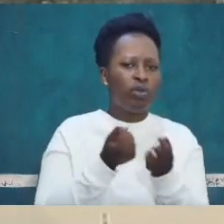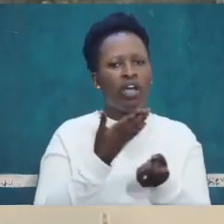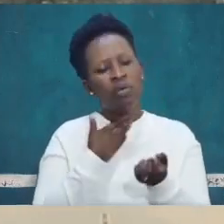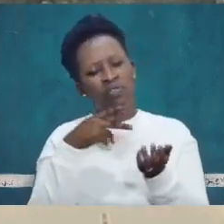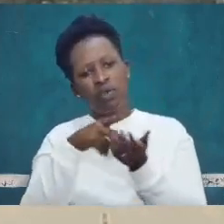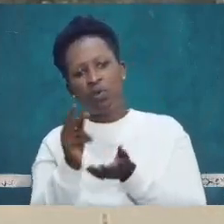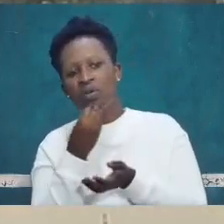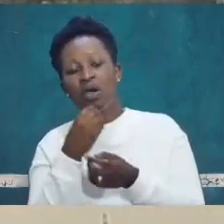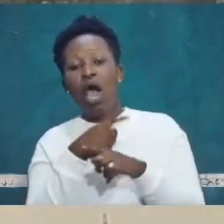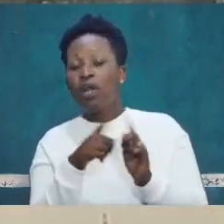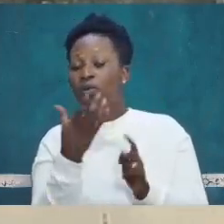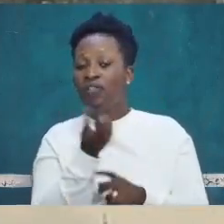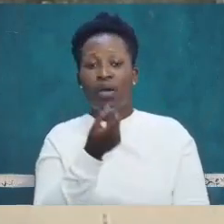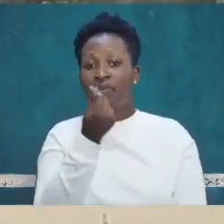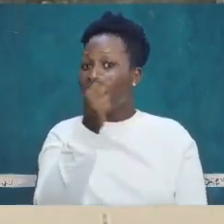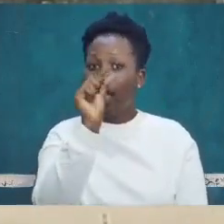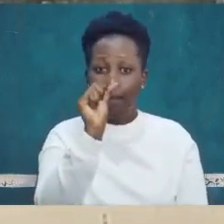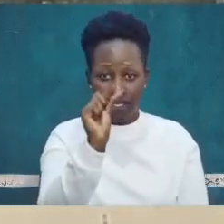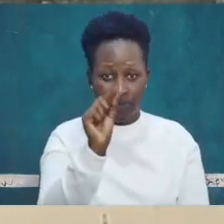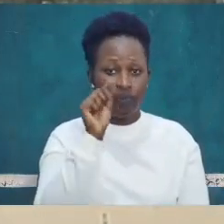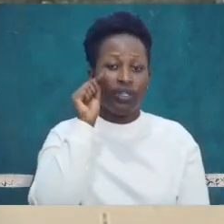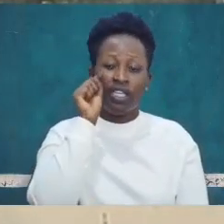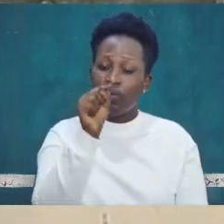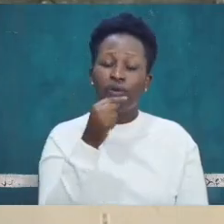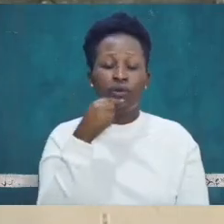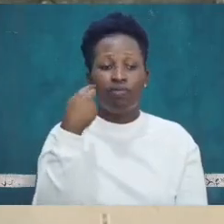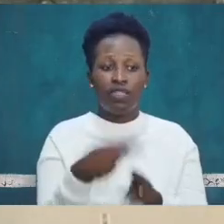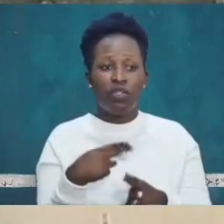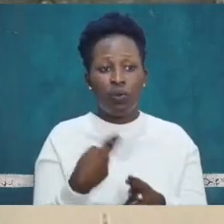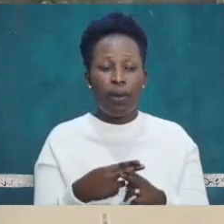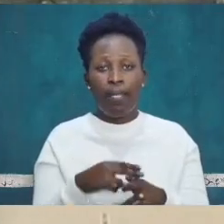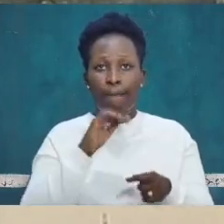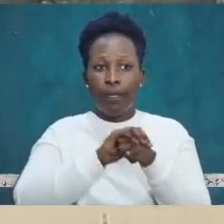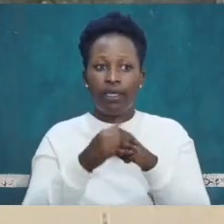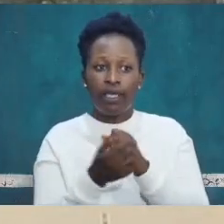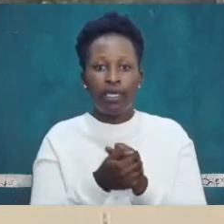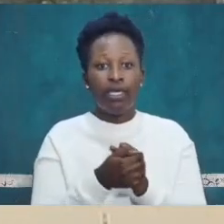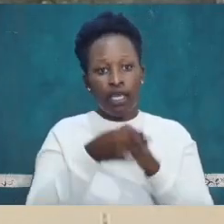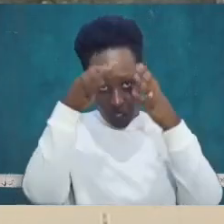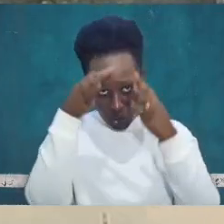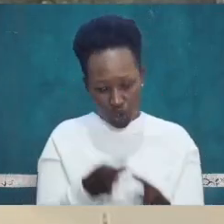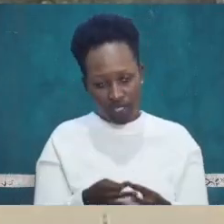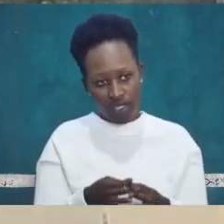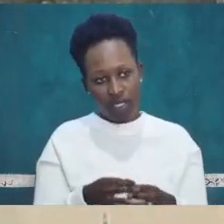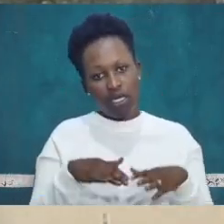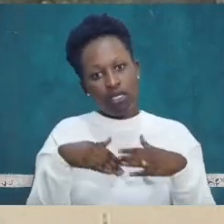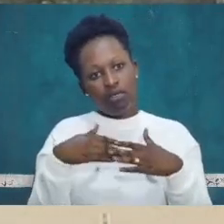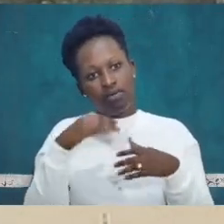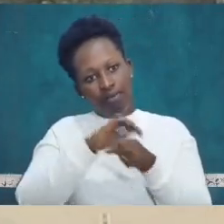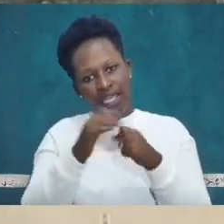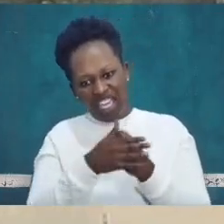have less money. That will call for making a choice, making a